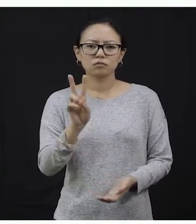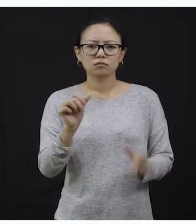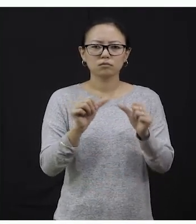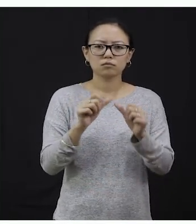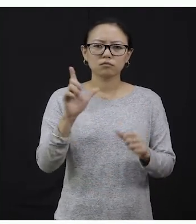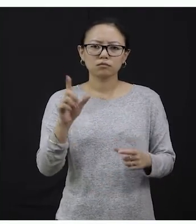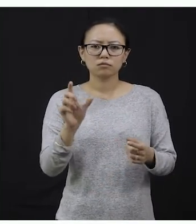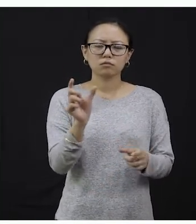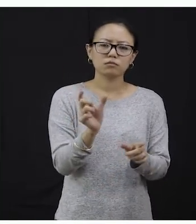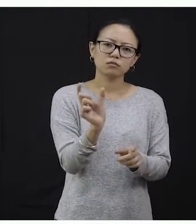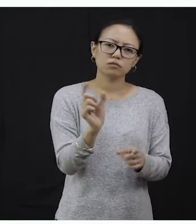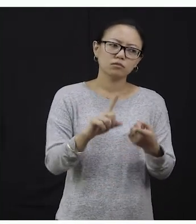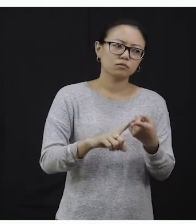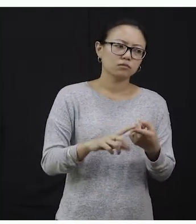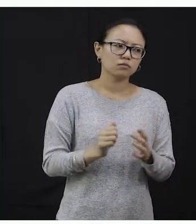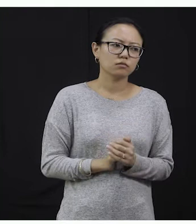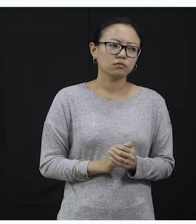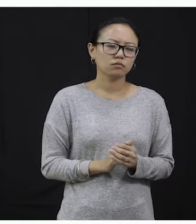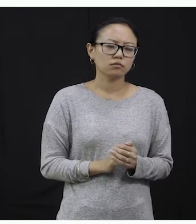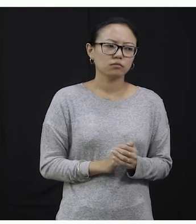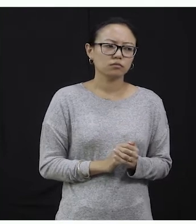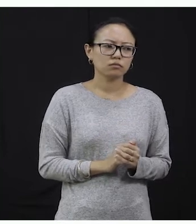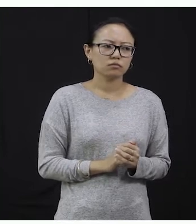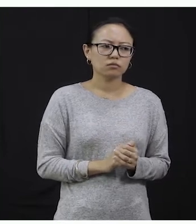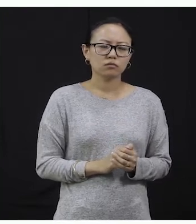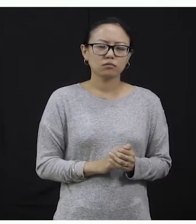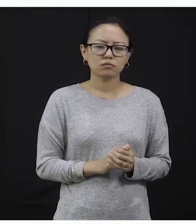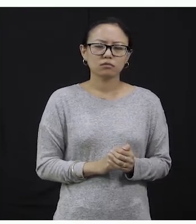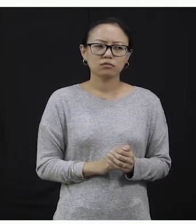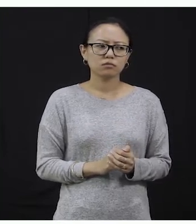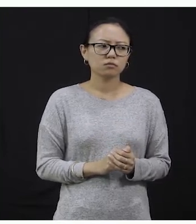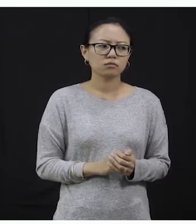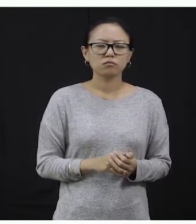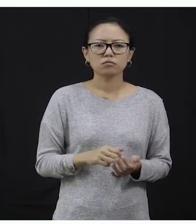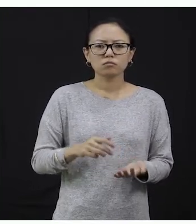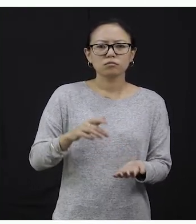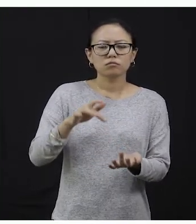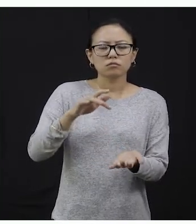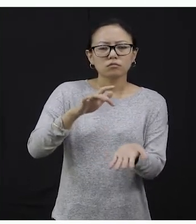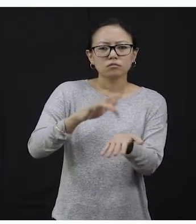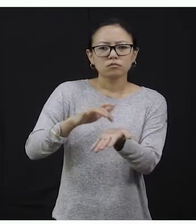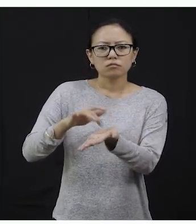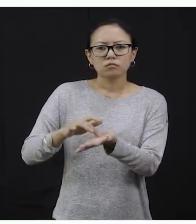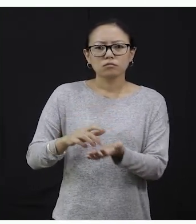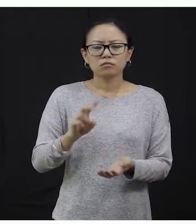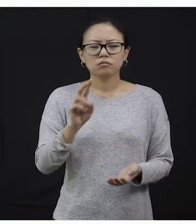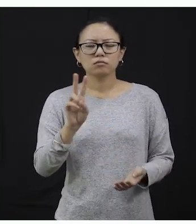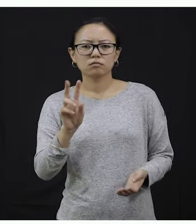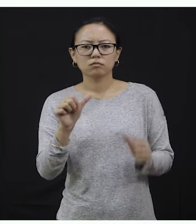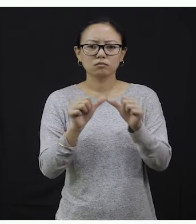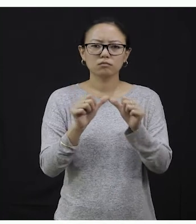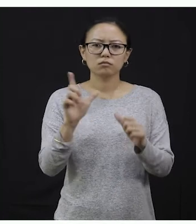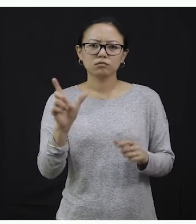So a place value is a value of a digit based on a spot or place in a number. It depends on the place of a digit in a